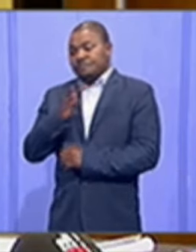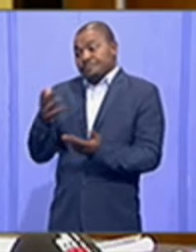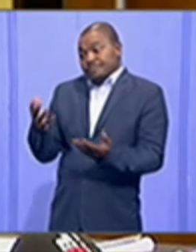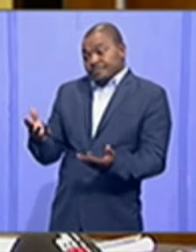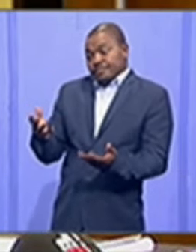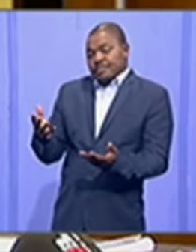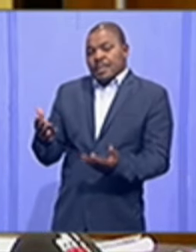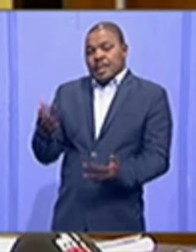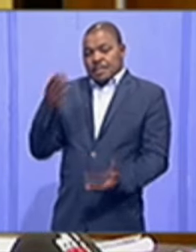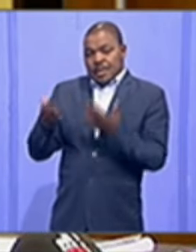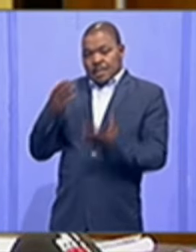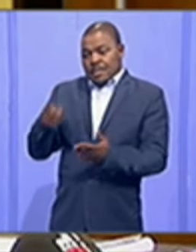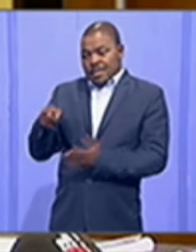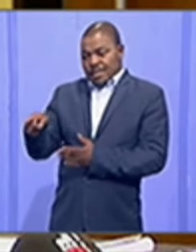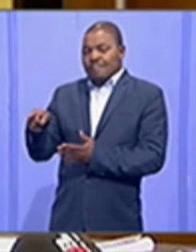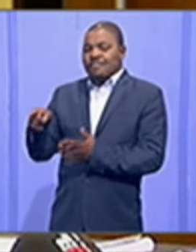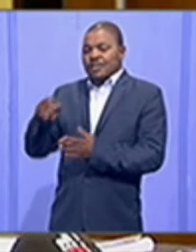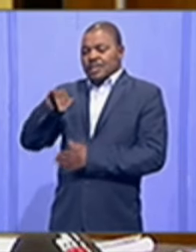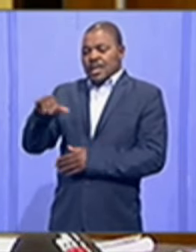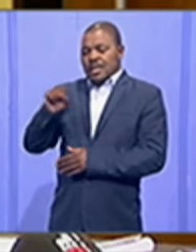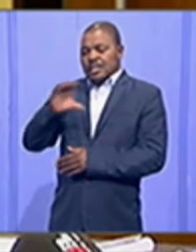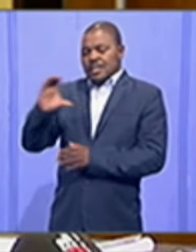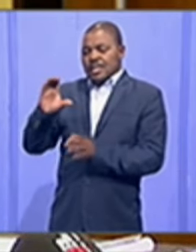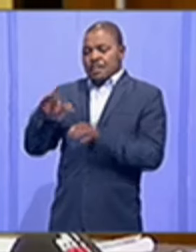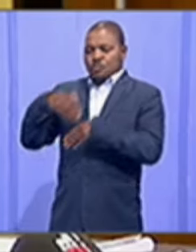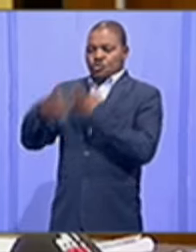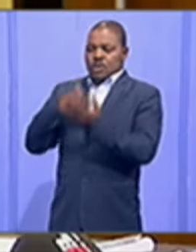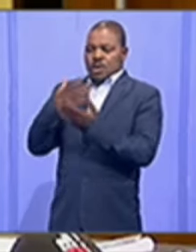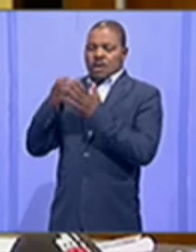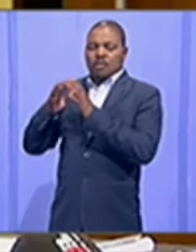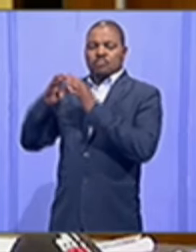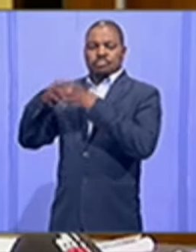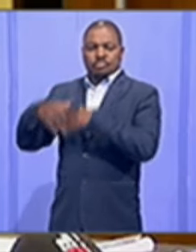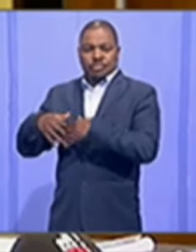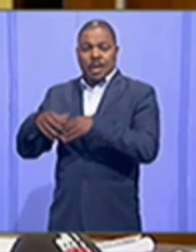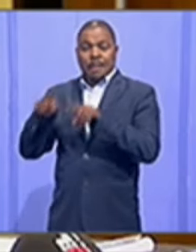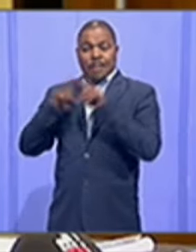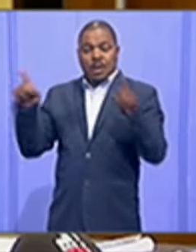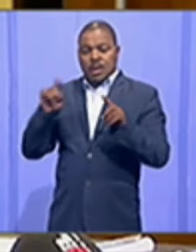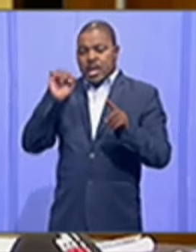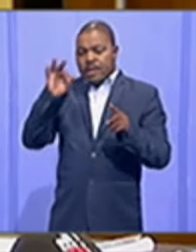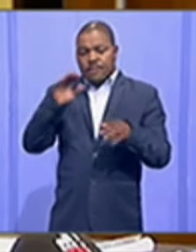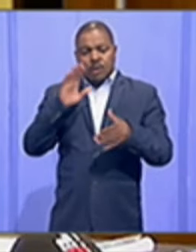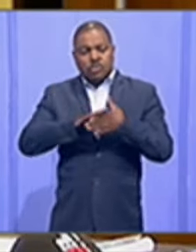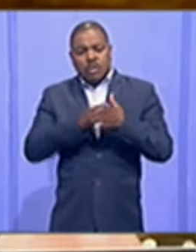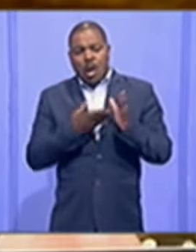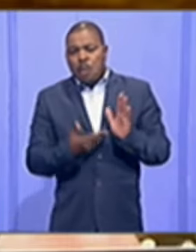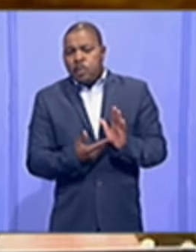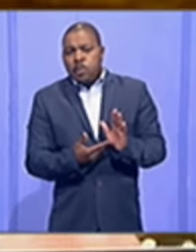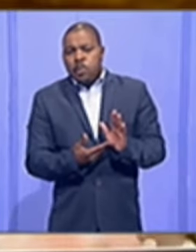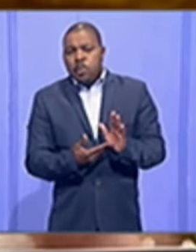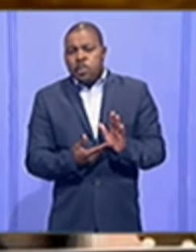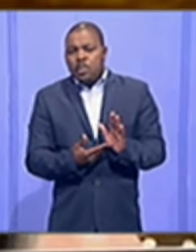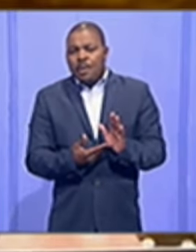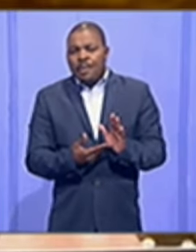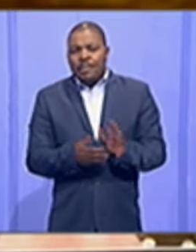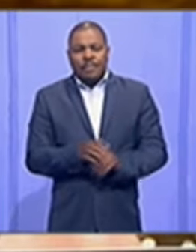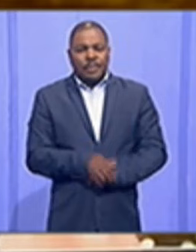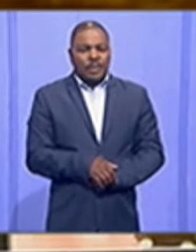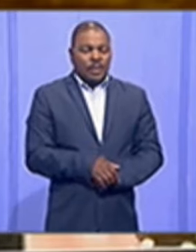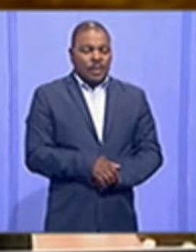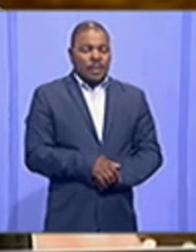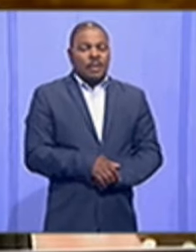a nullification of JSC proceedings and decisions. But where there's proper justification, there isn't. And what I decide is, well,